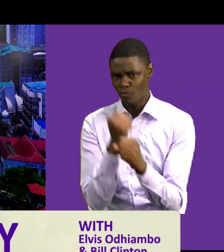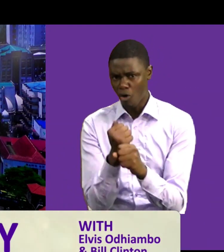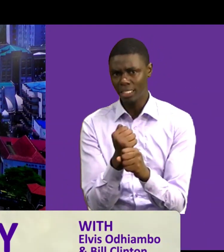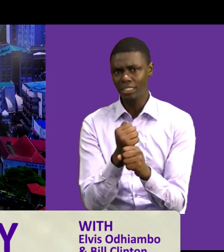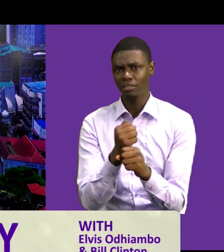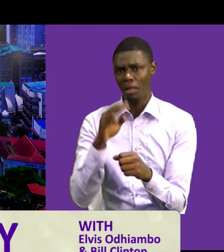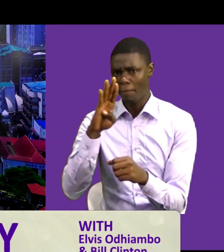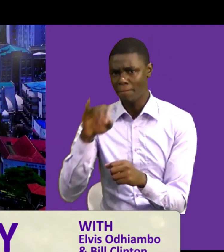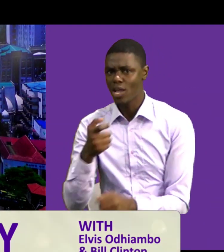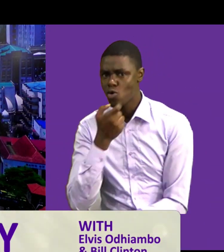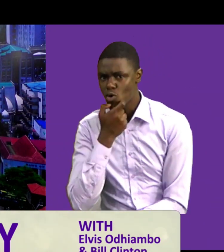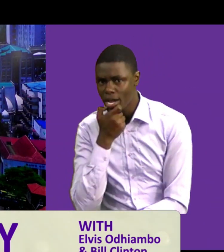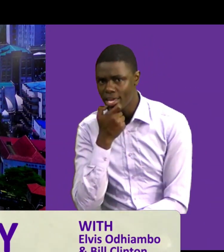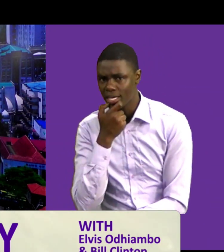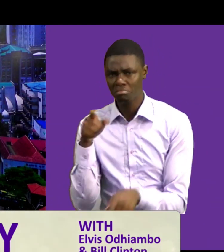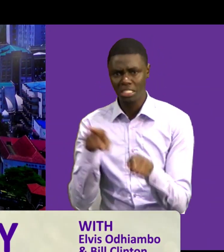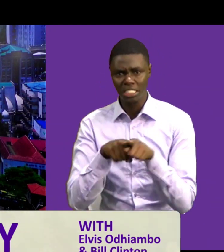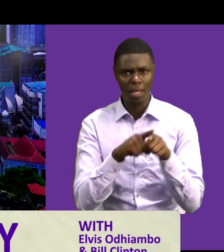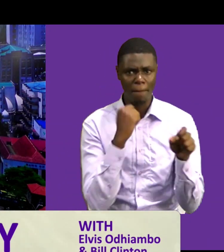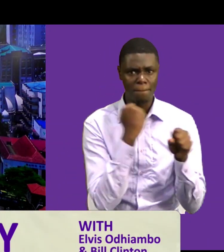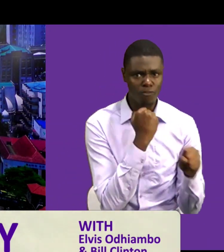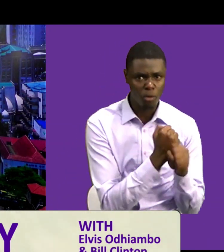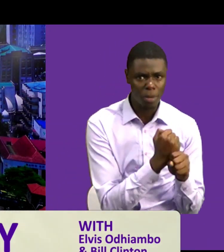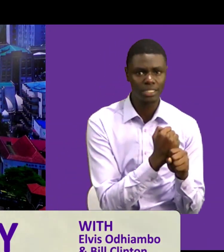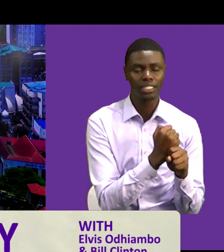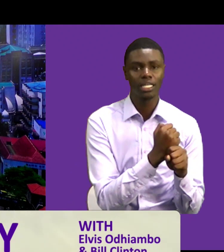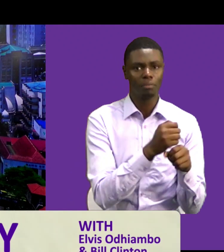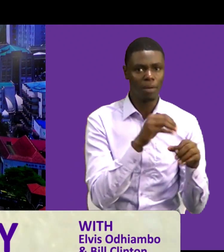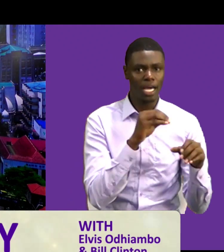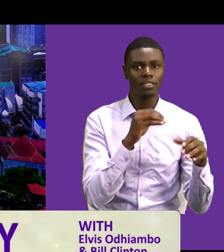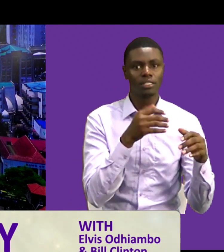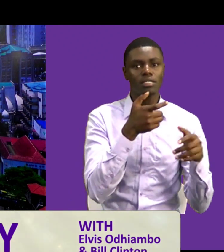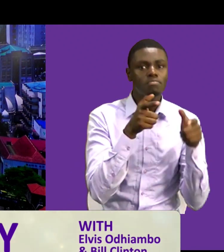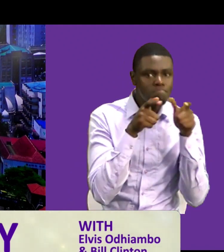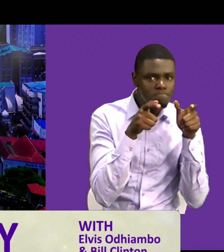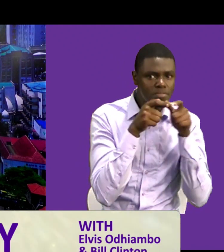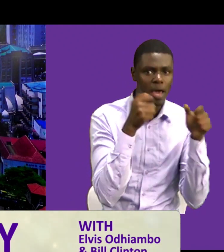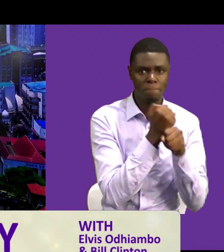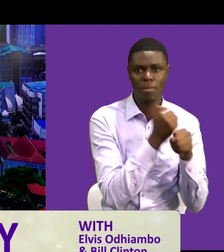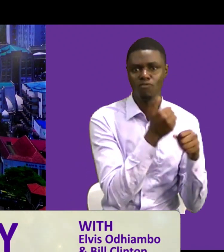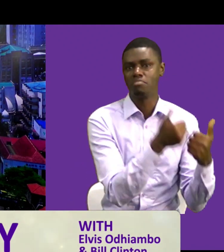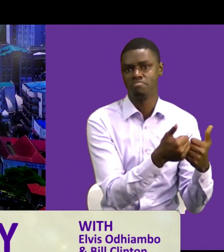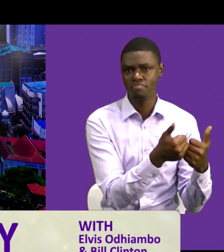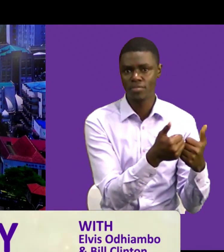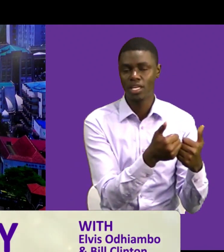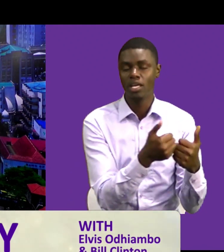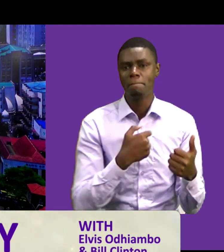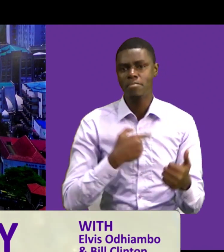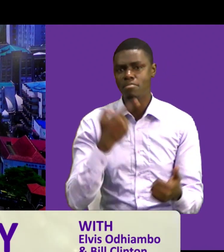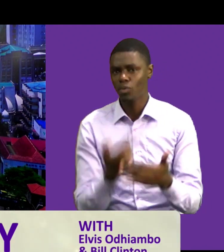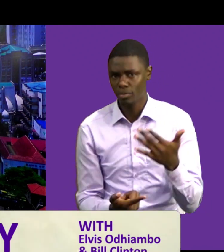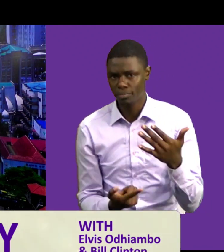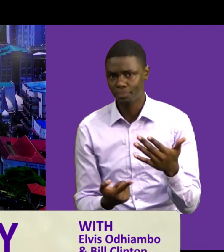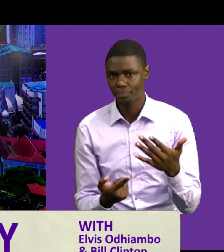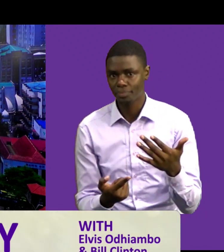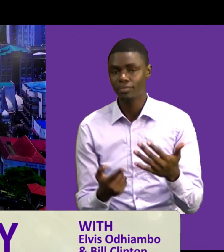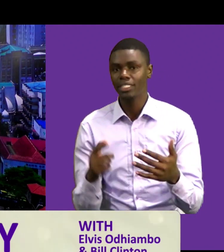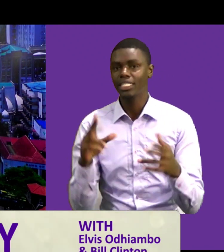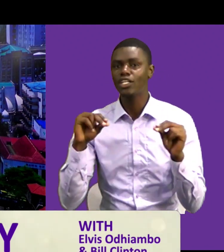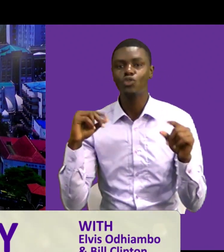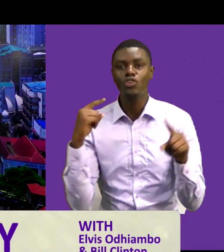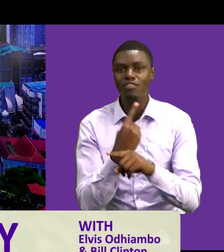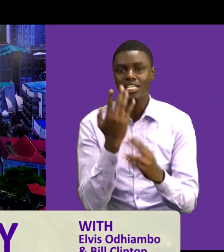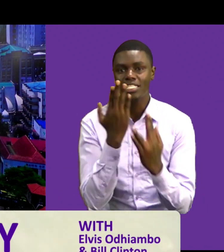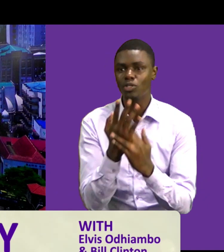in by Gor Mahia is the same performance that is put in by Tusker. So I will say there's no